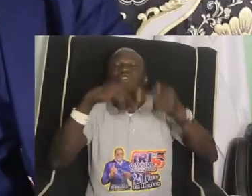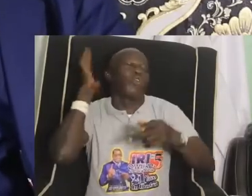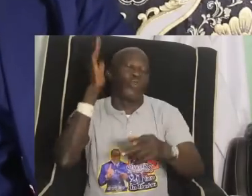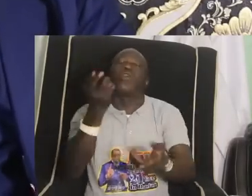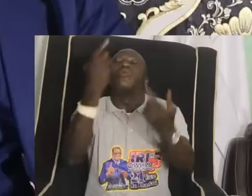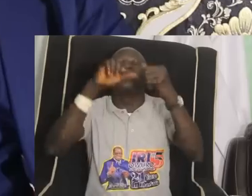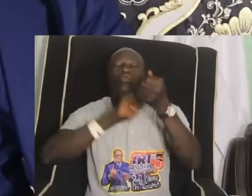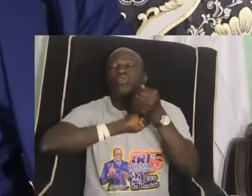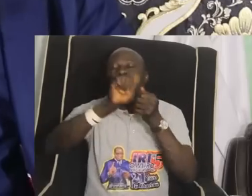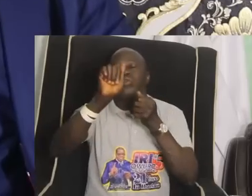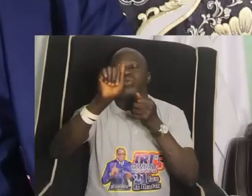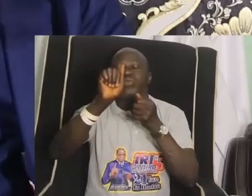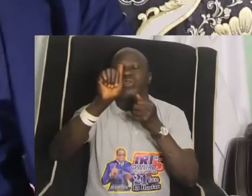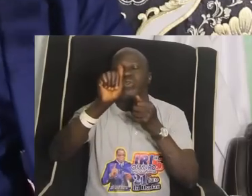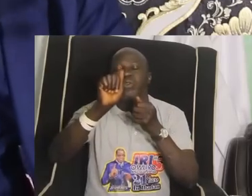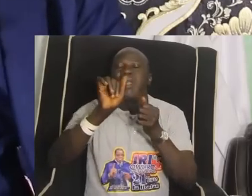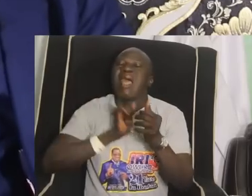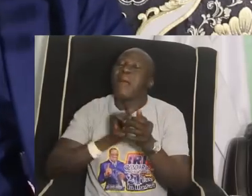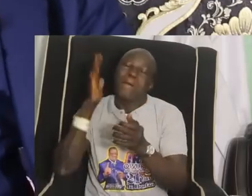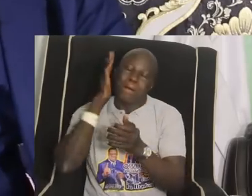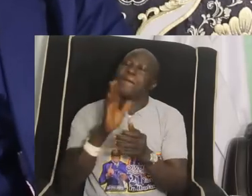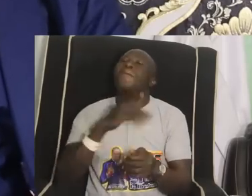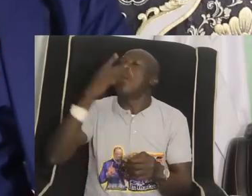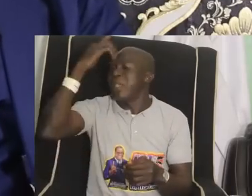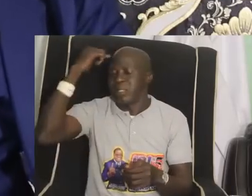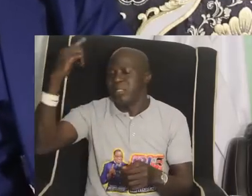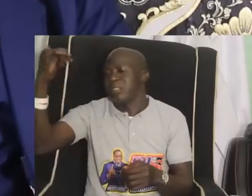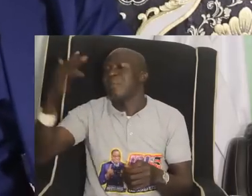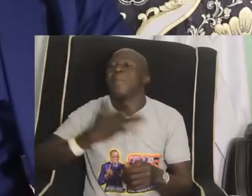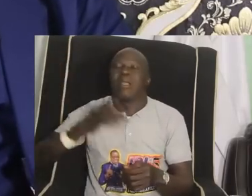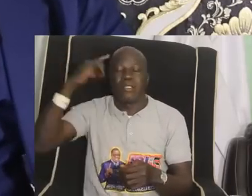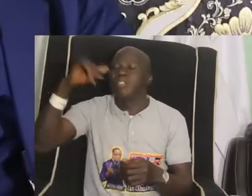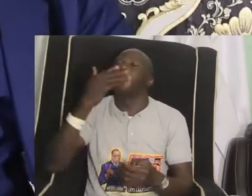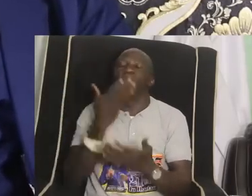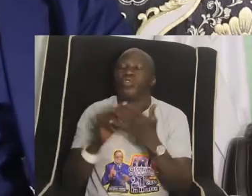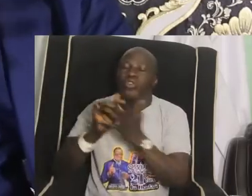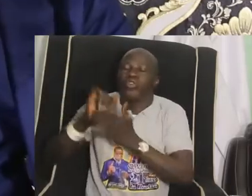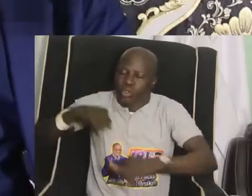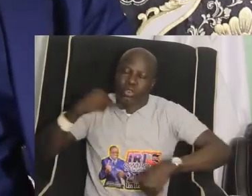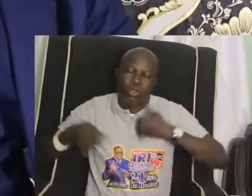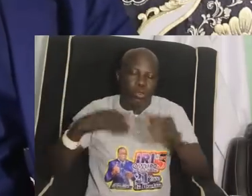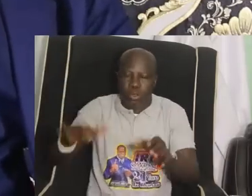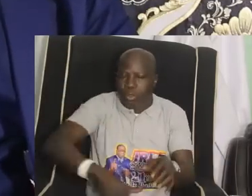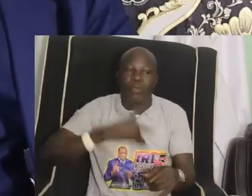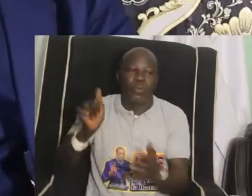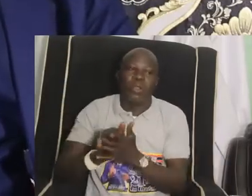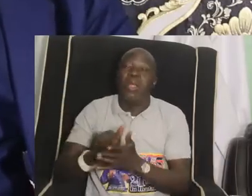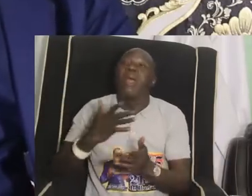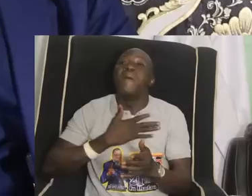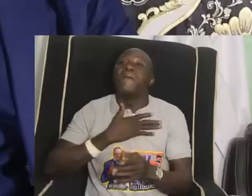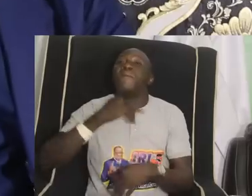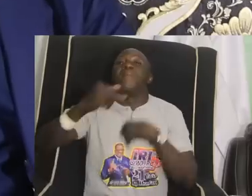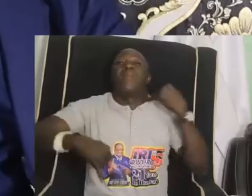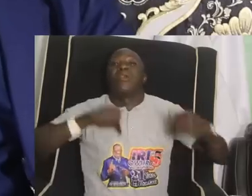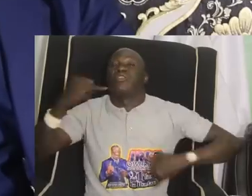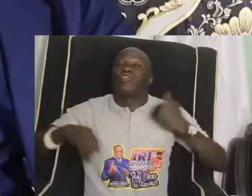vision. My vision will be fulfilled. Ala ayo mi ase. Ala ayo mi ase. My dream of joy will be accomplished. Ayo waju mi ma